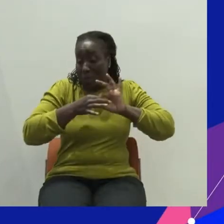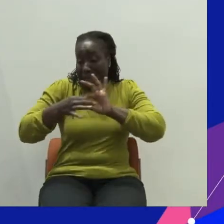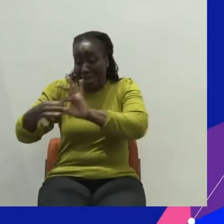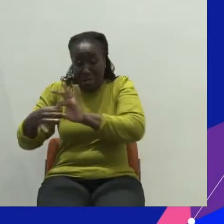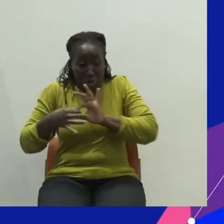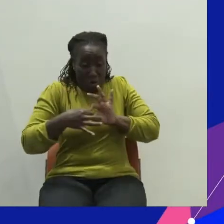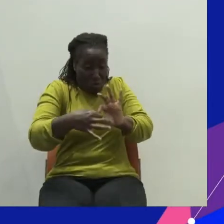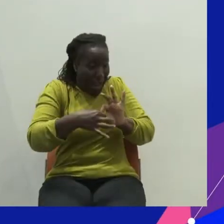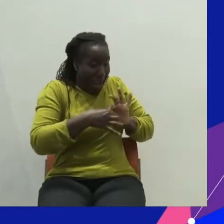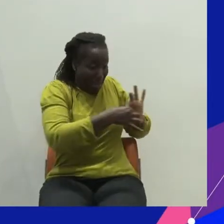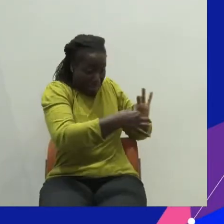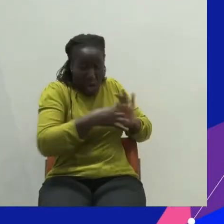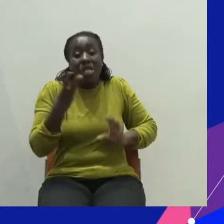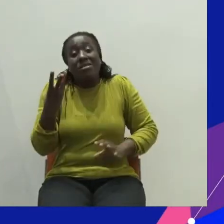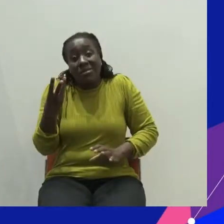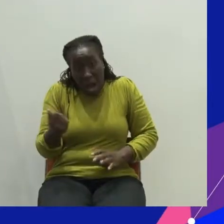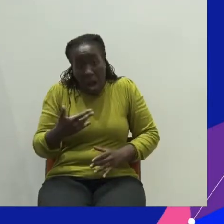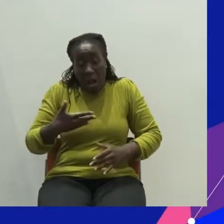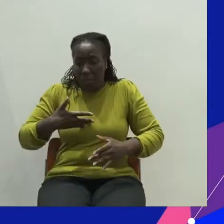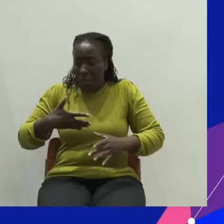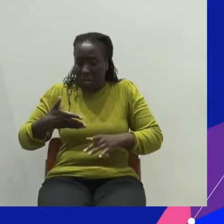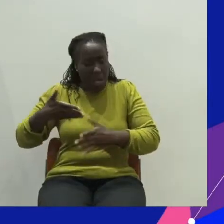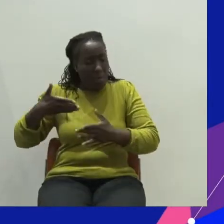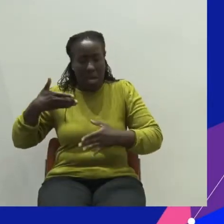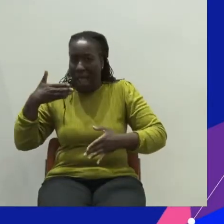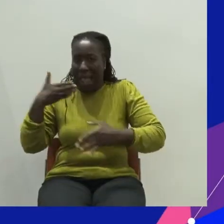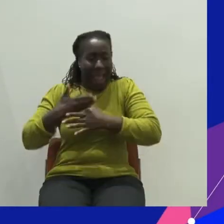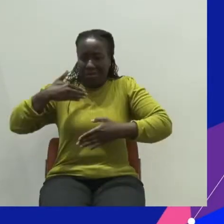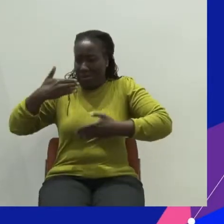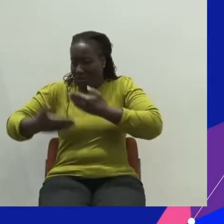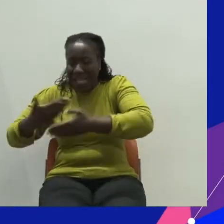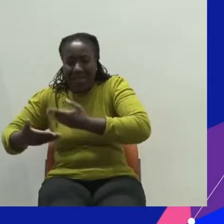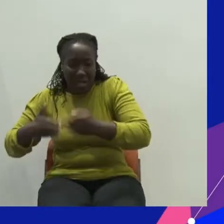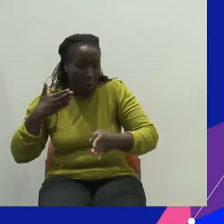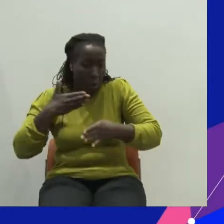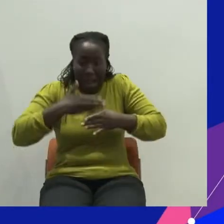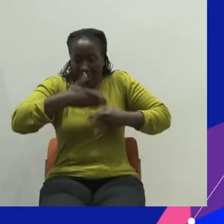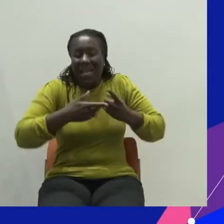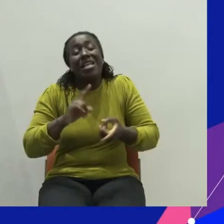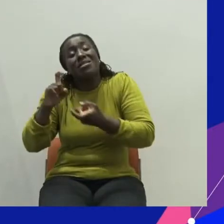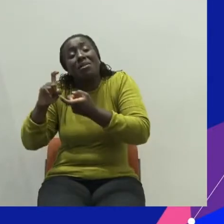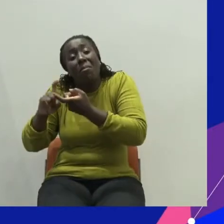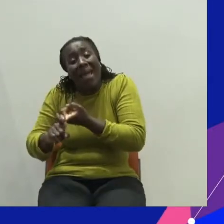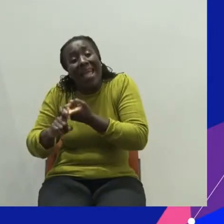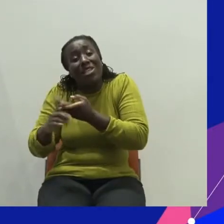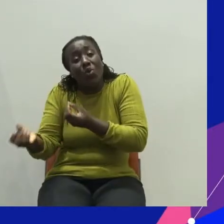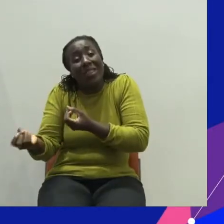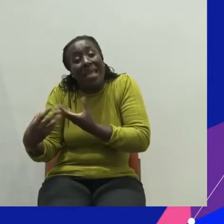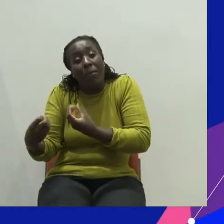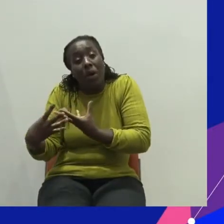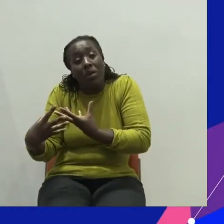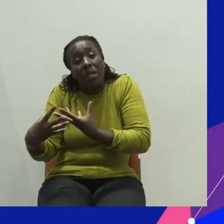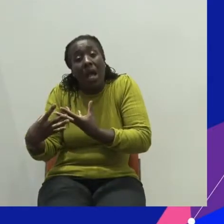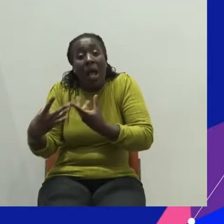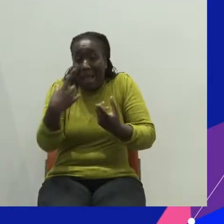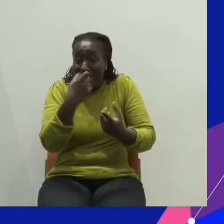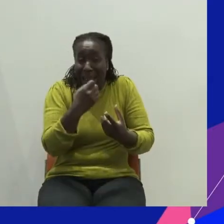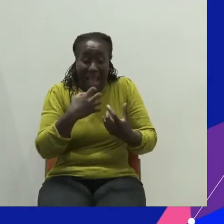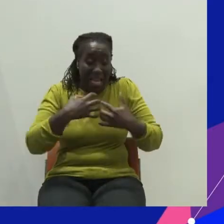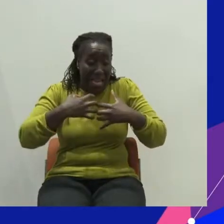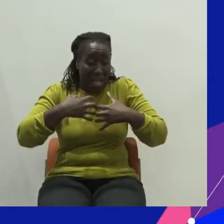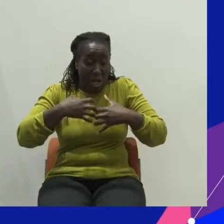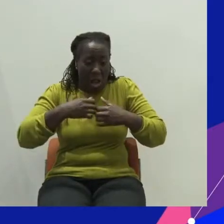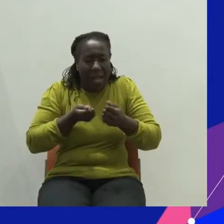other, where some of them are going to be activated and others aren't, based on what the input feedstocks are, and that you could engineer